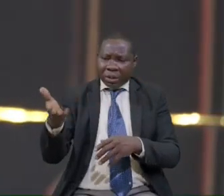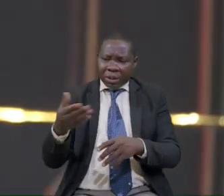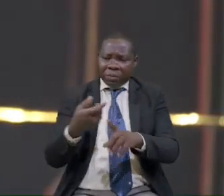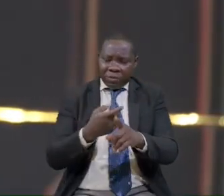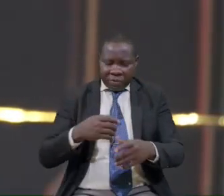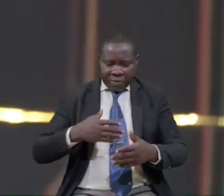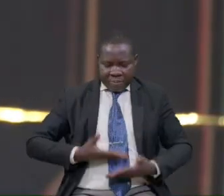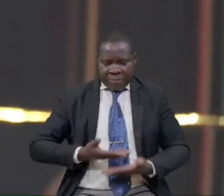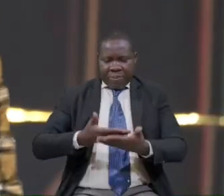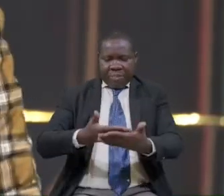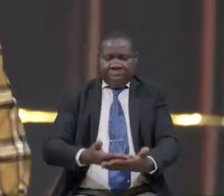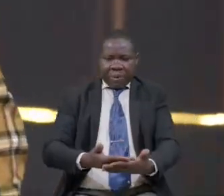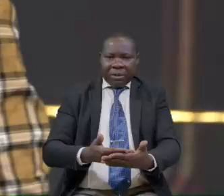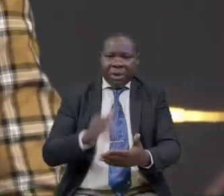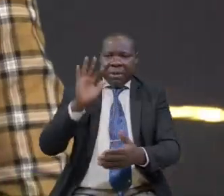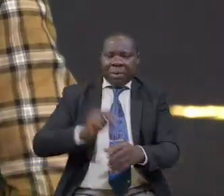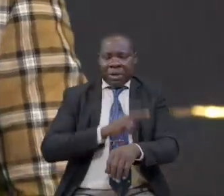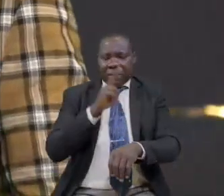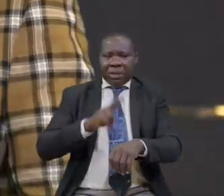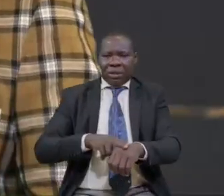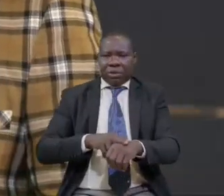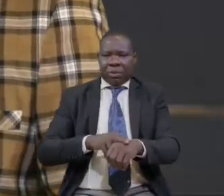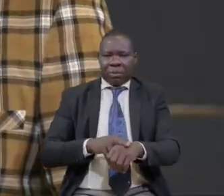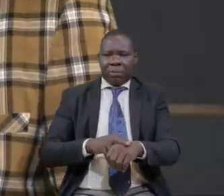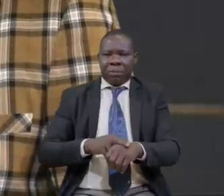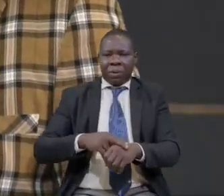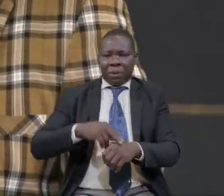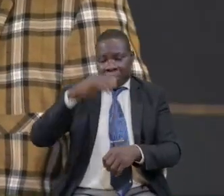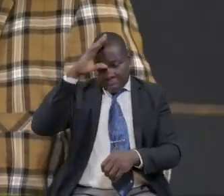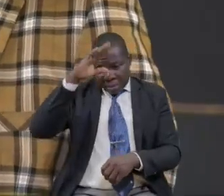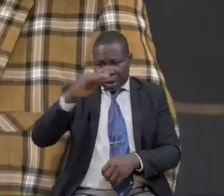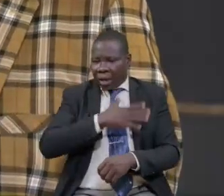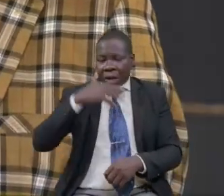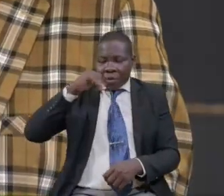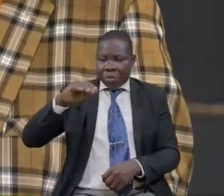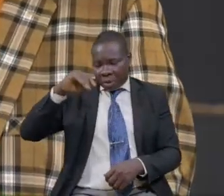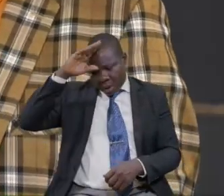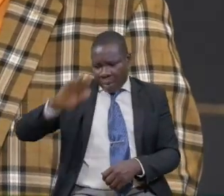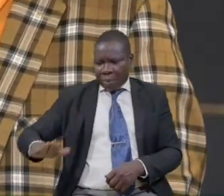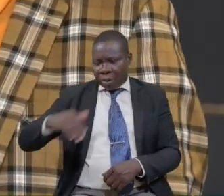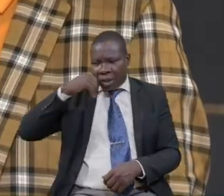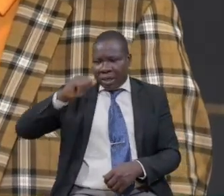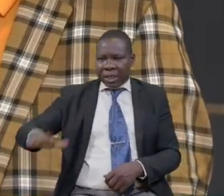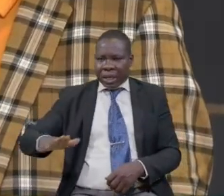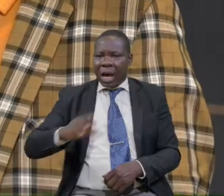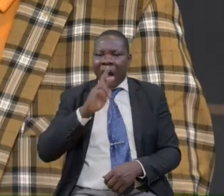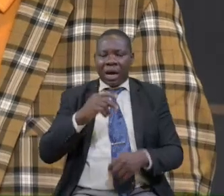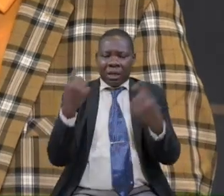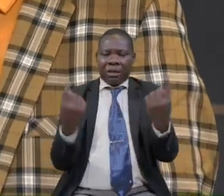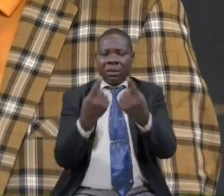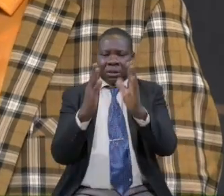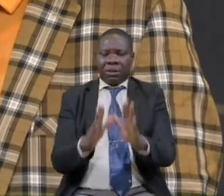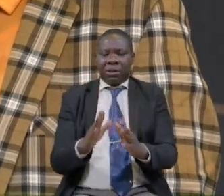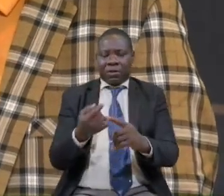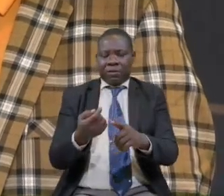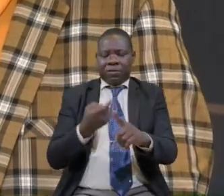By nature, men and women, boys and girls are sinners by birth. By